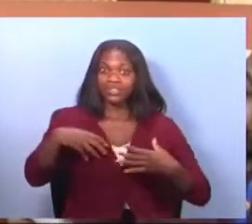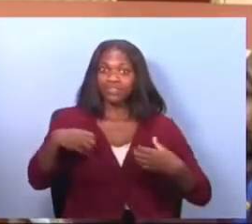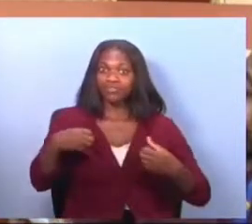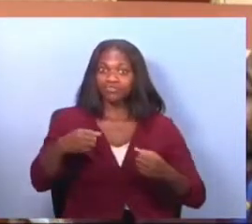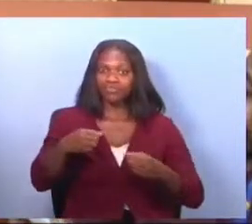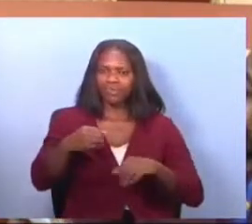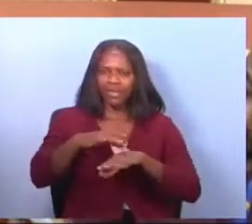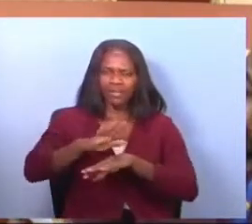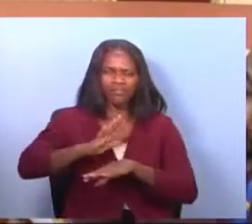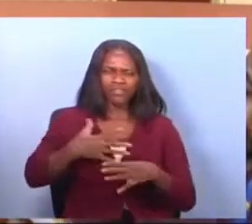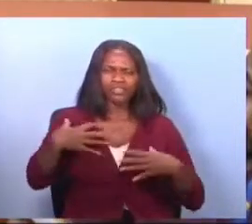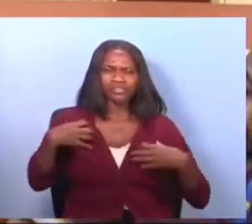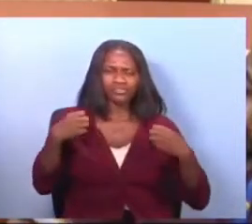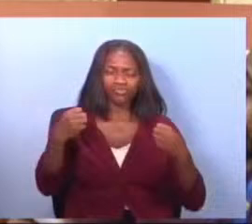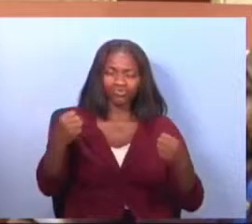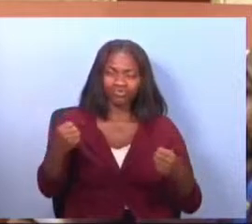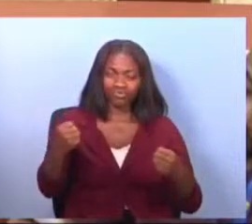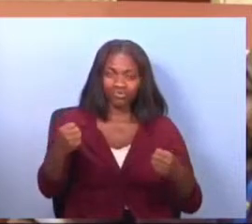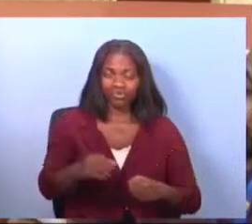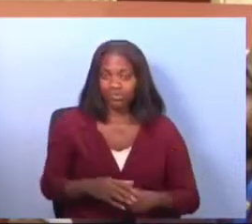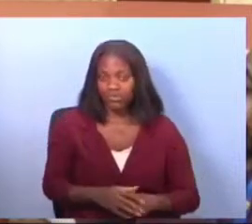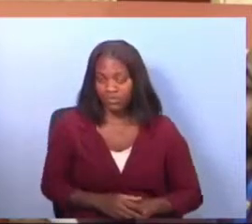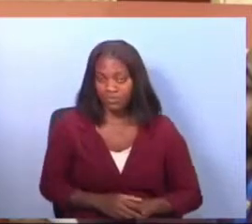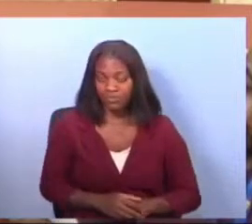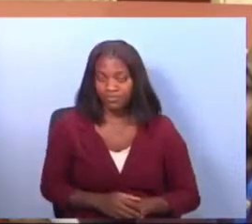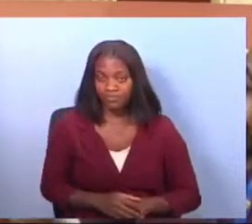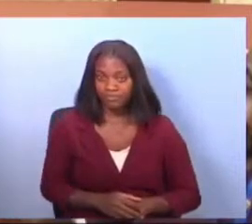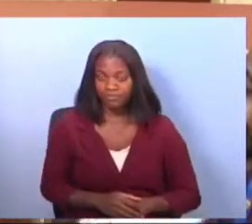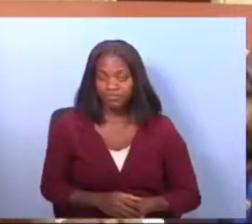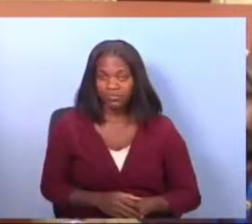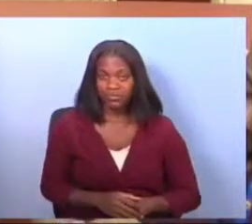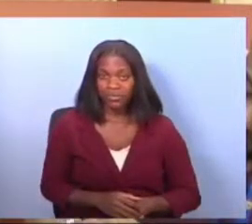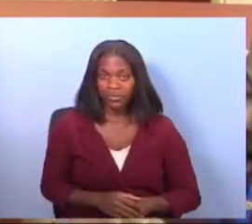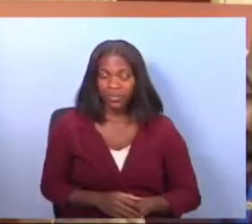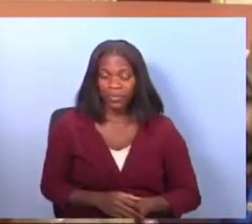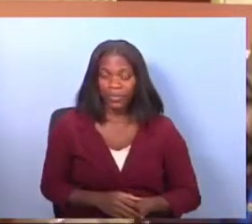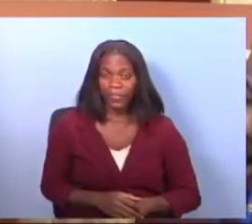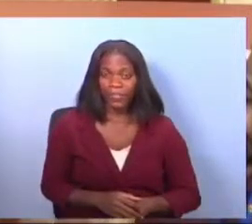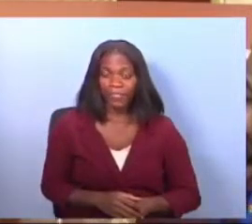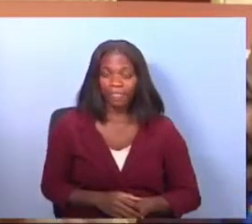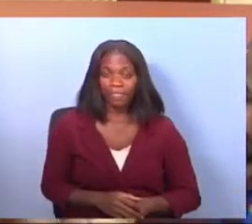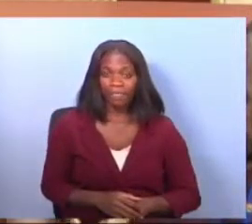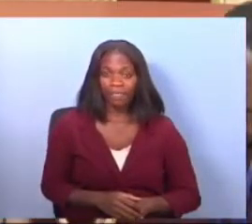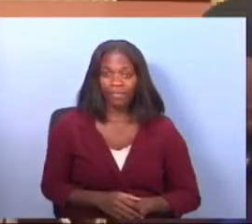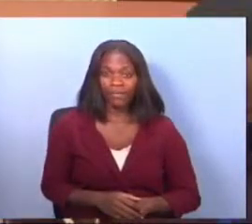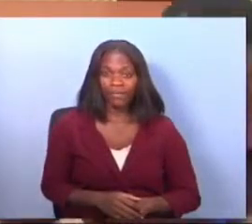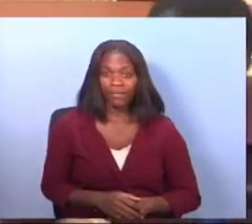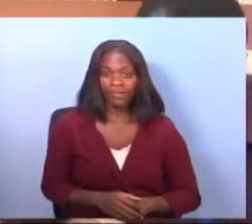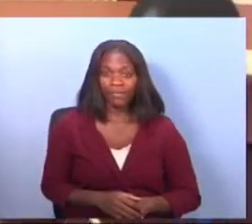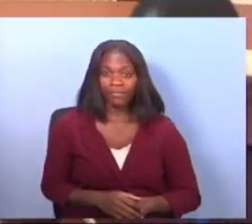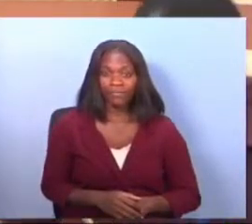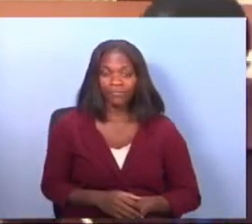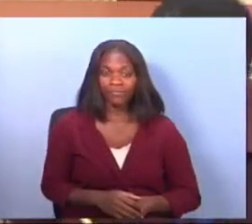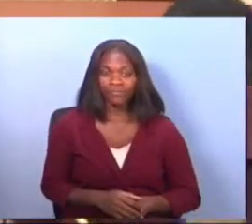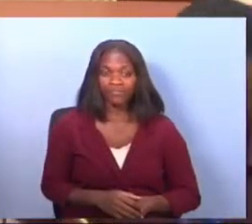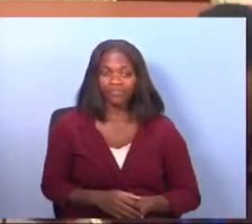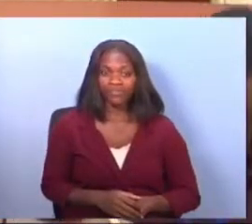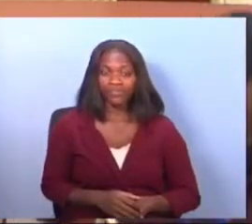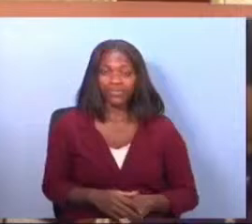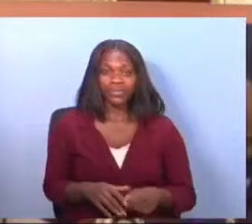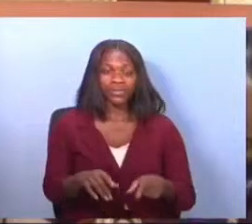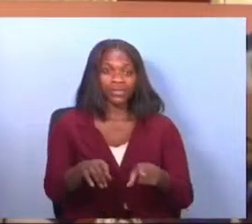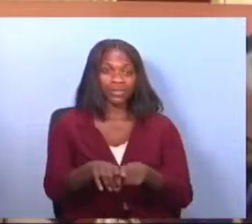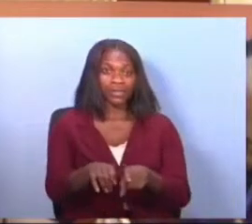I'm encouraged by such feats in the global landscape that give Ghanaians the opportunity to join the